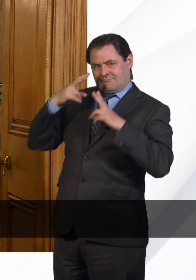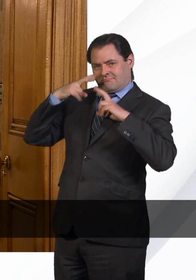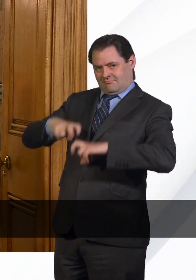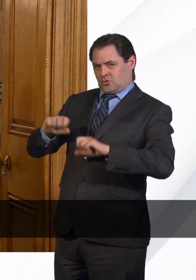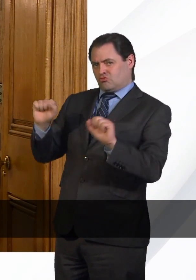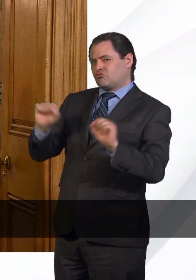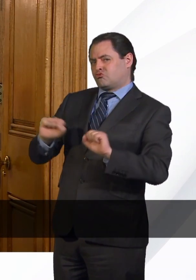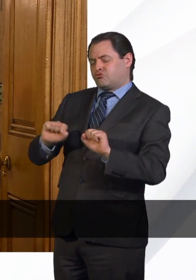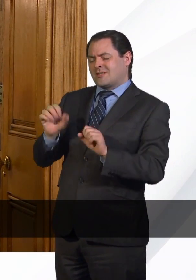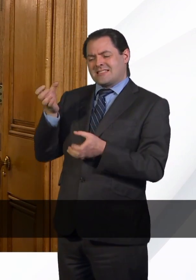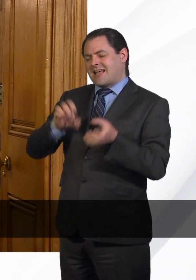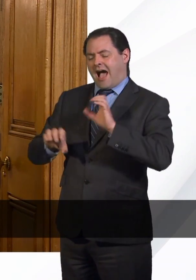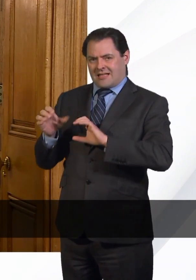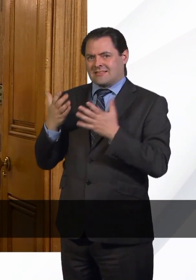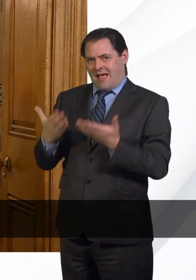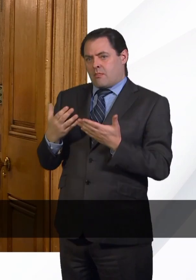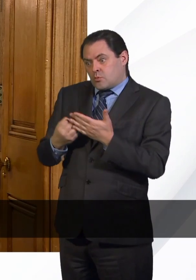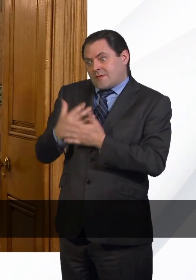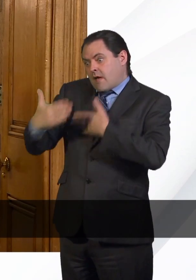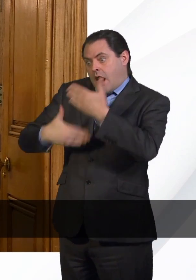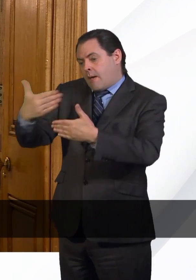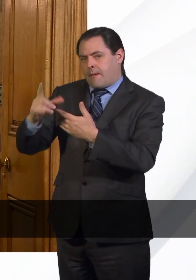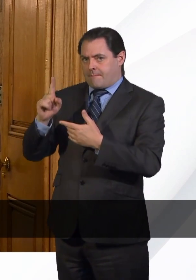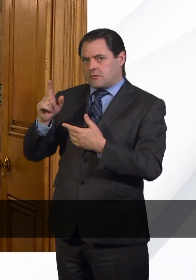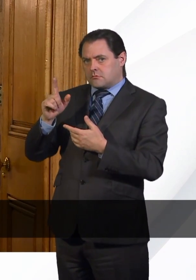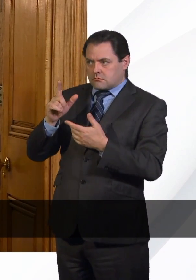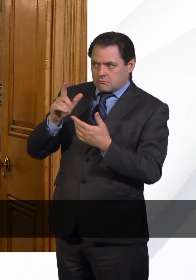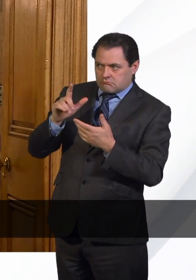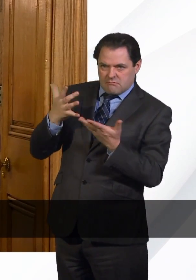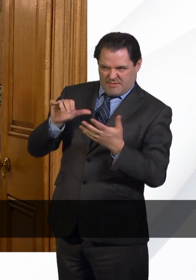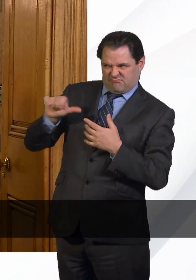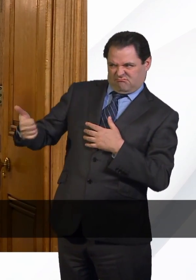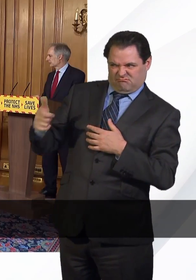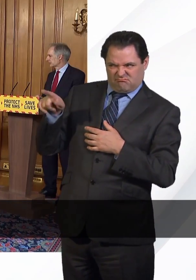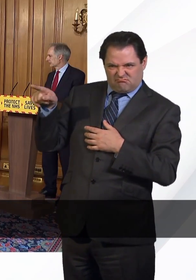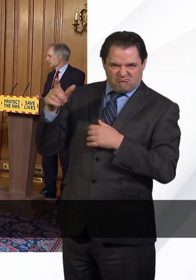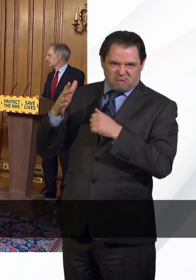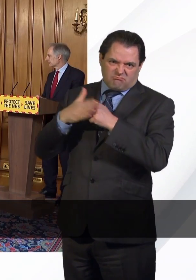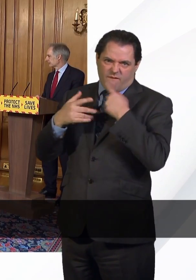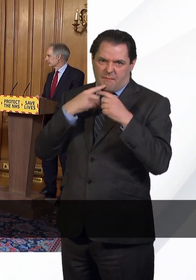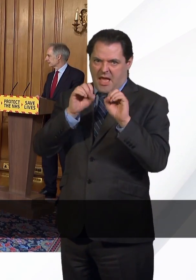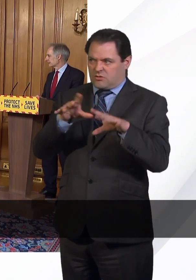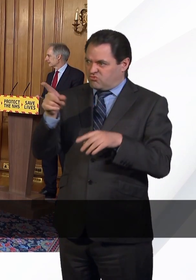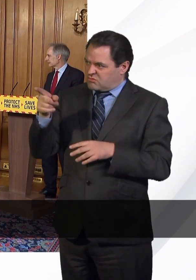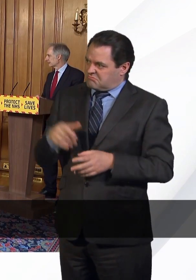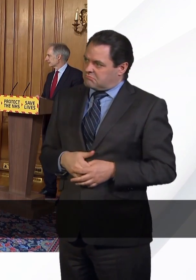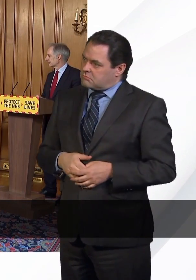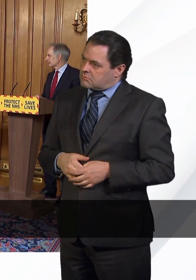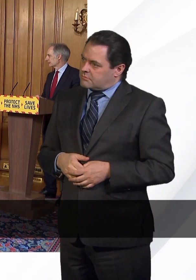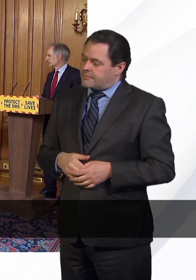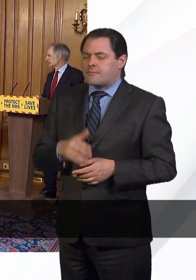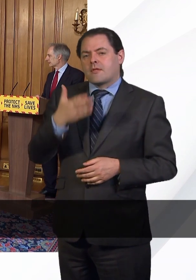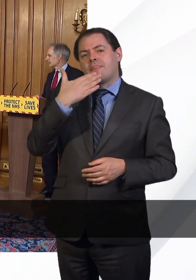and the science on that has been rapidly developing, and I'll ask JVT to update on that. Yes, thank you for the